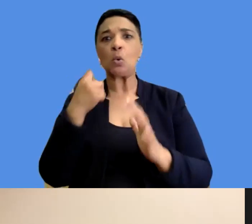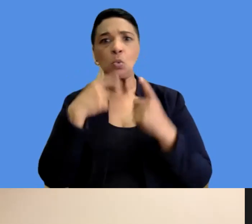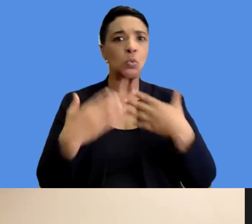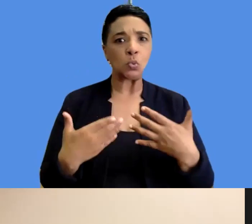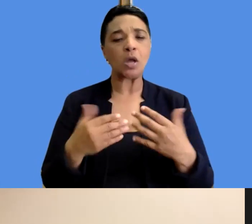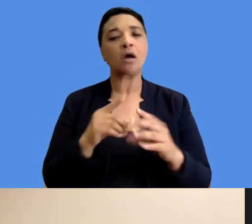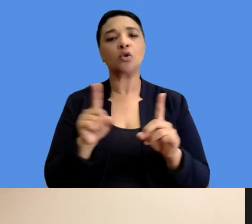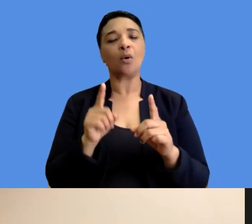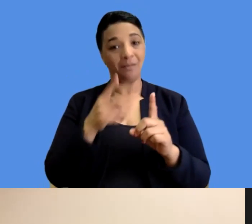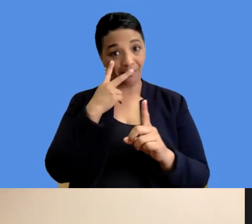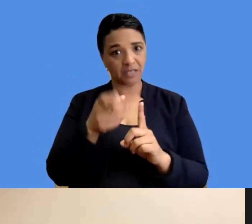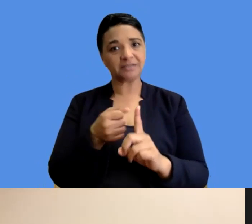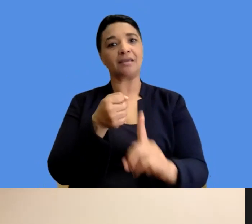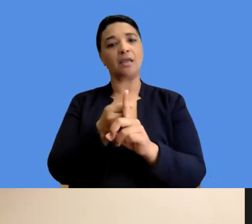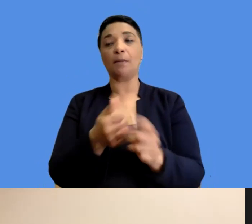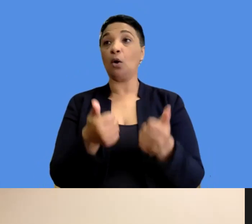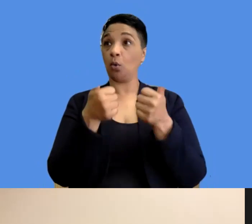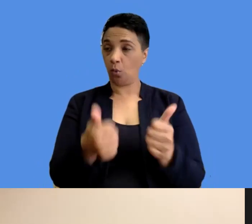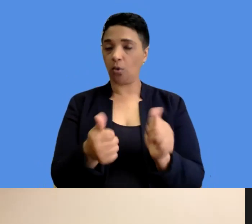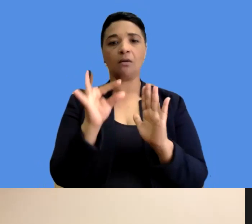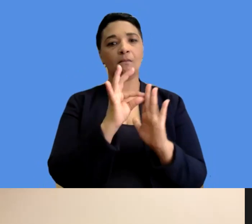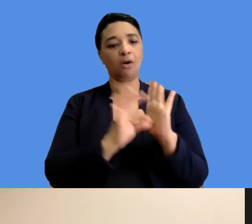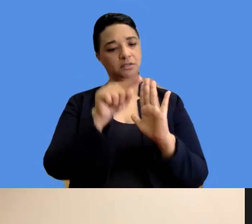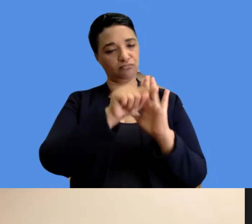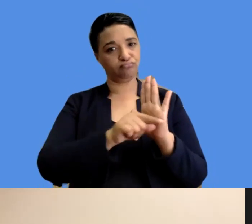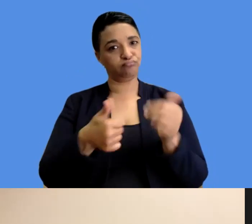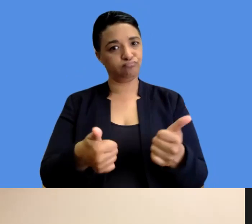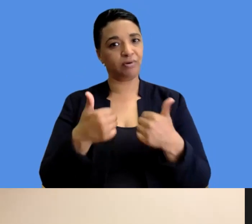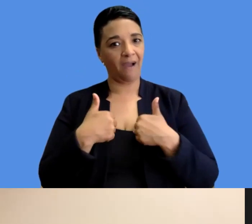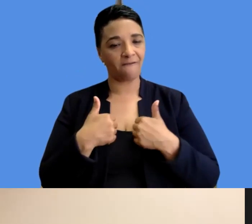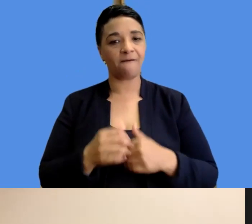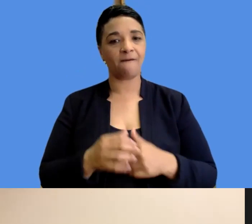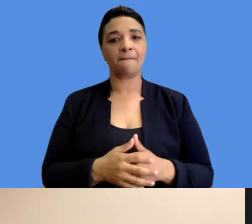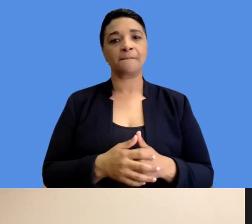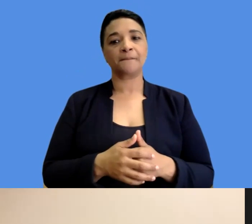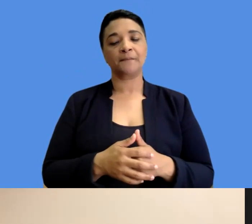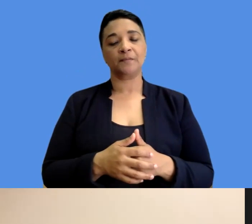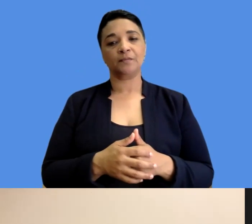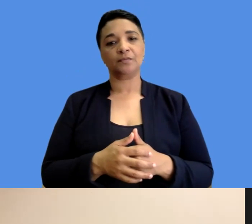the impact of those policy, and that in particular,